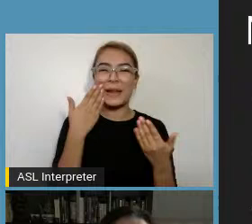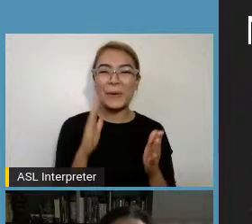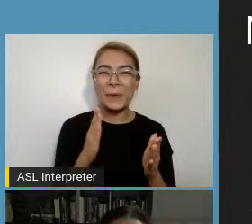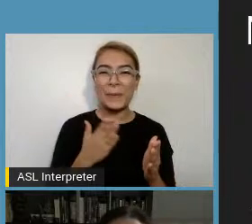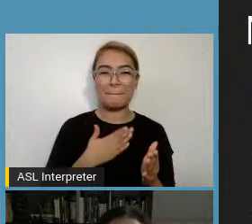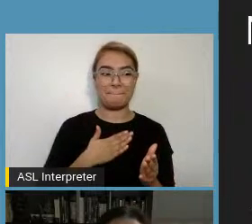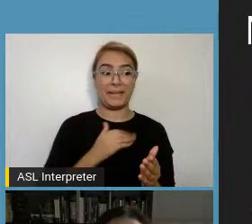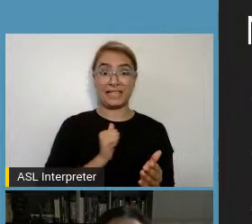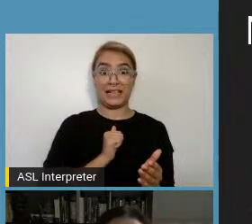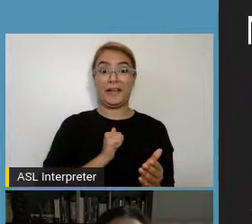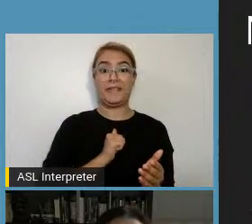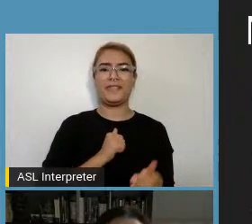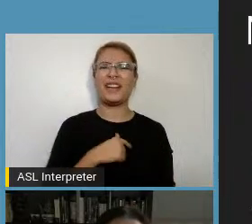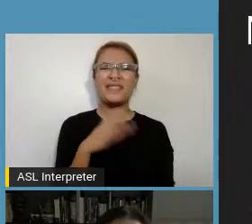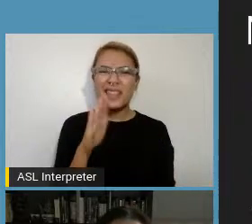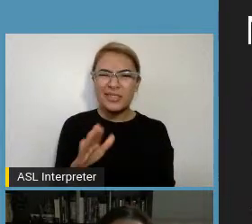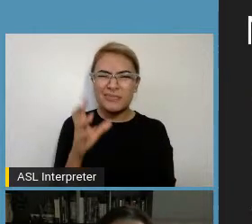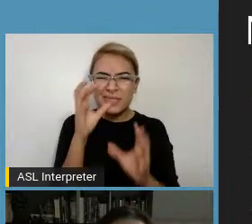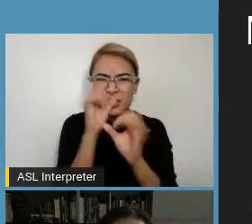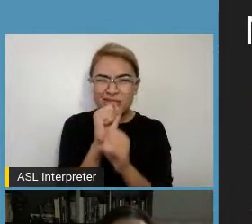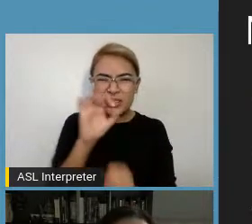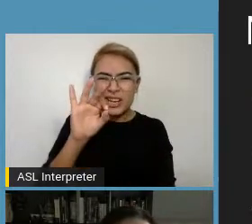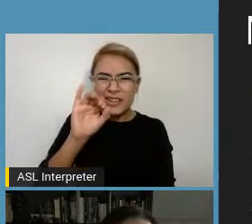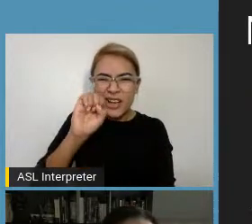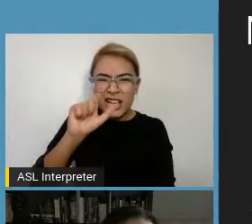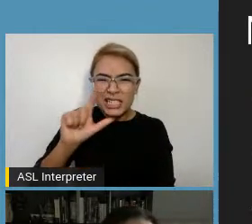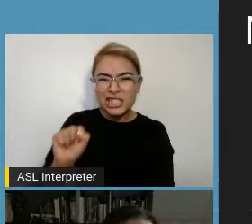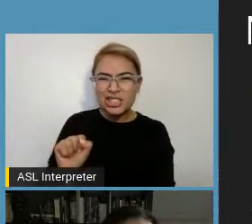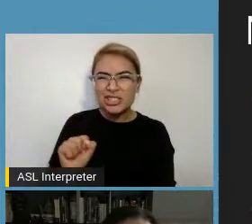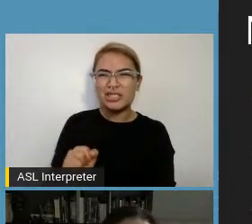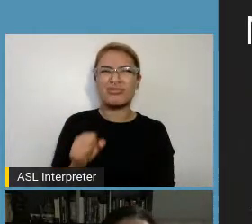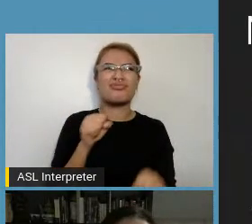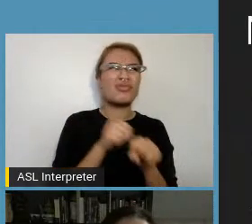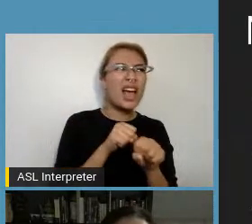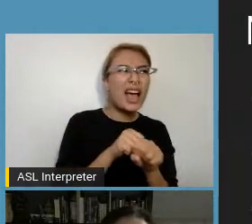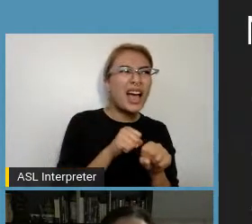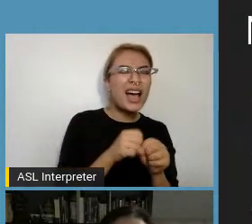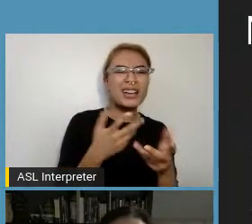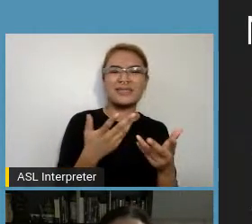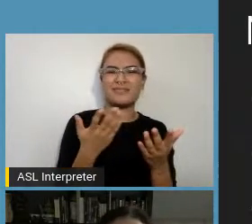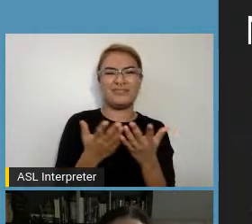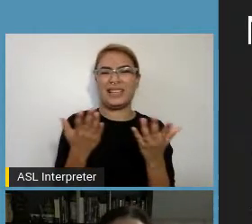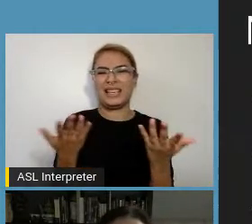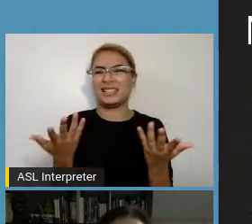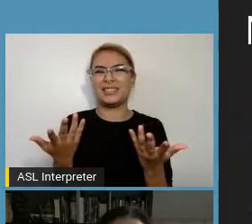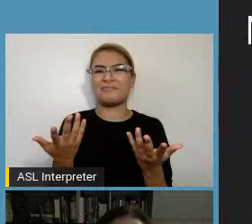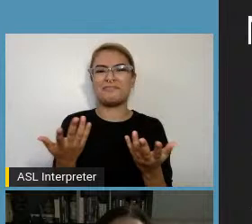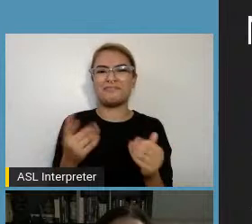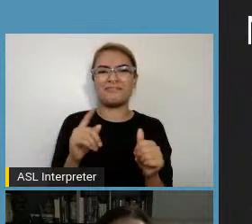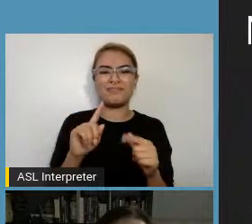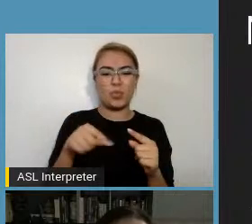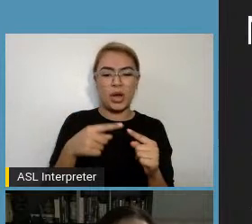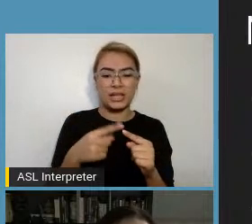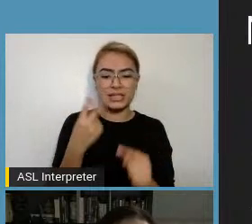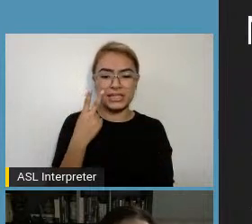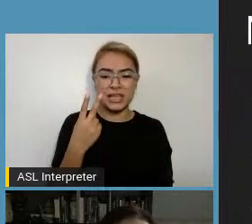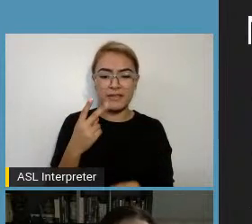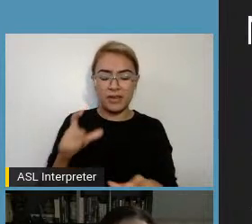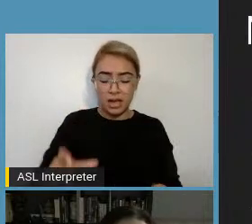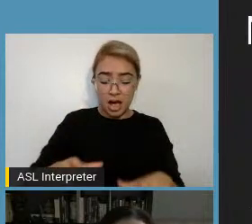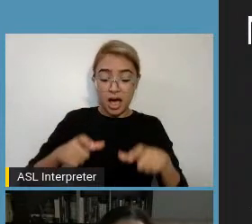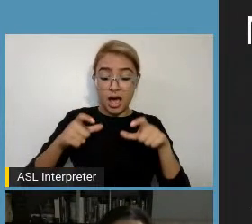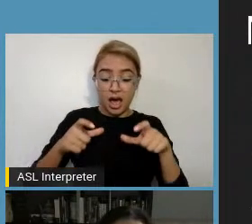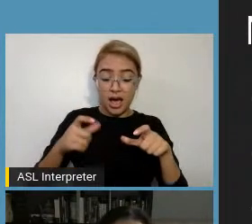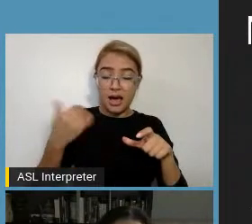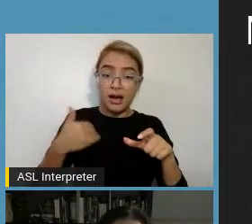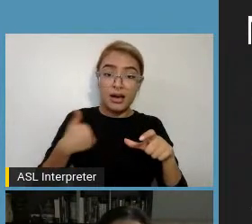had never been interested in fossils or rocks, or things that once you see them for the first time through the eyes